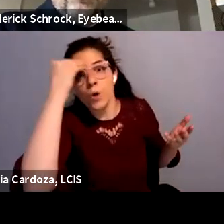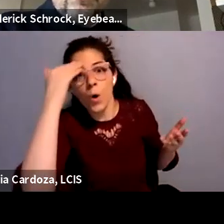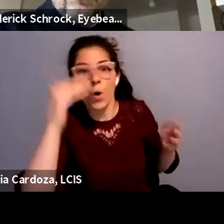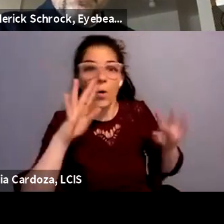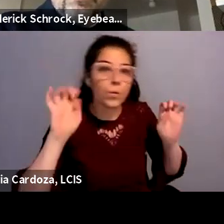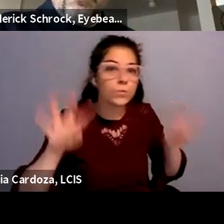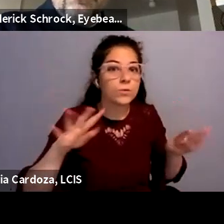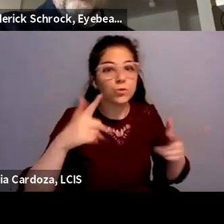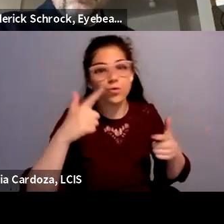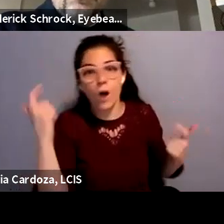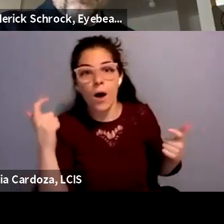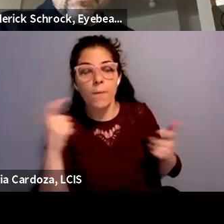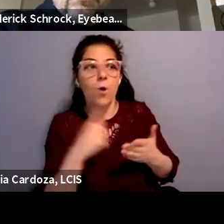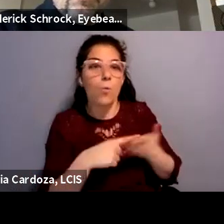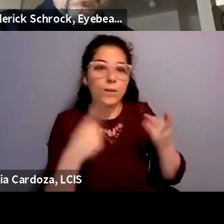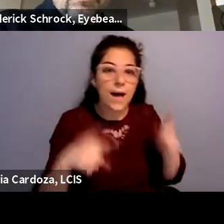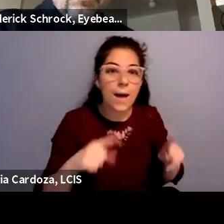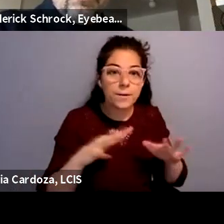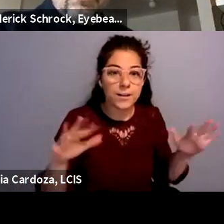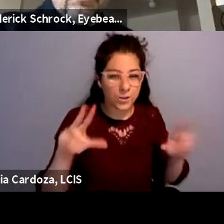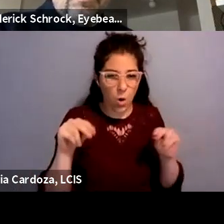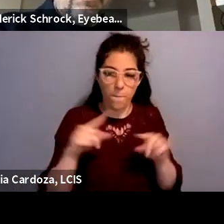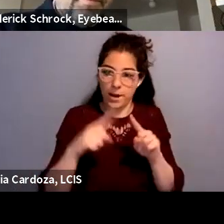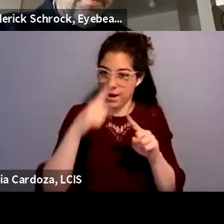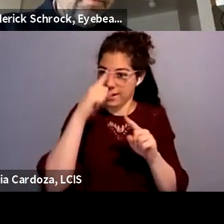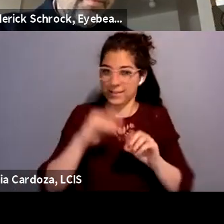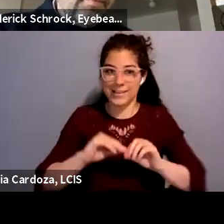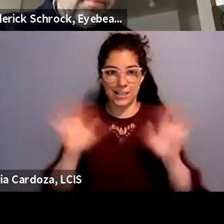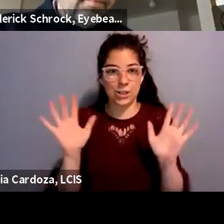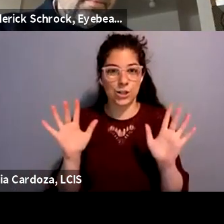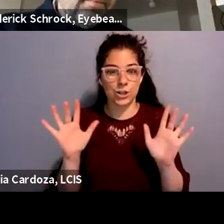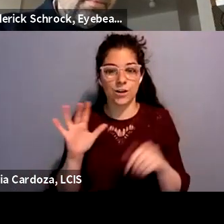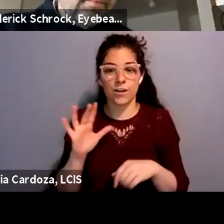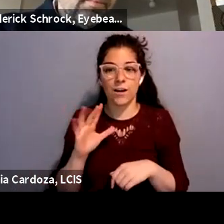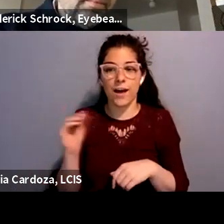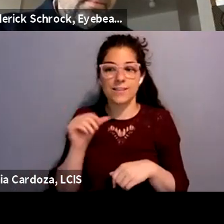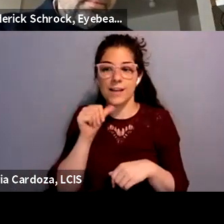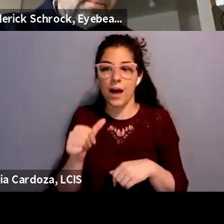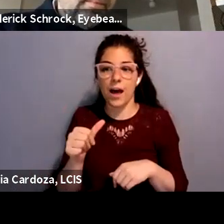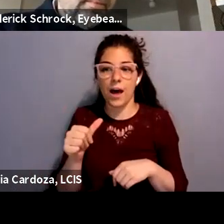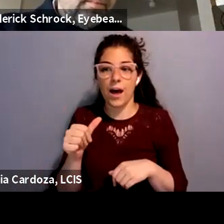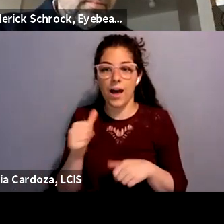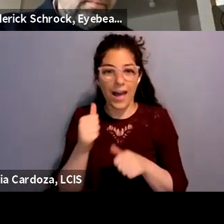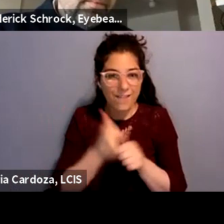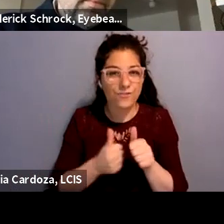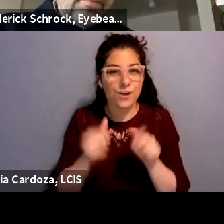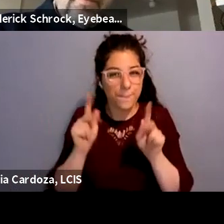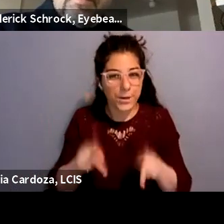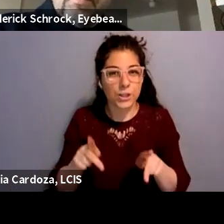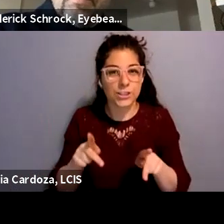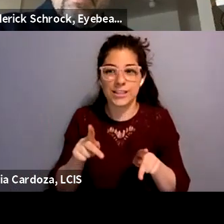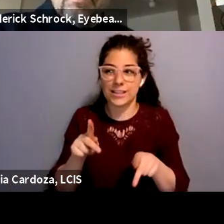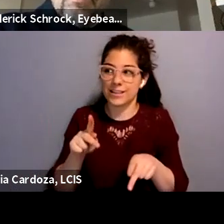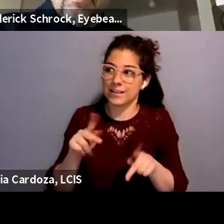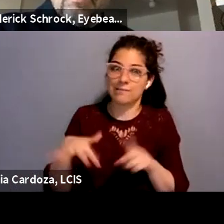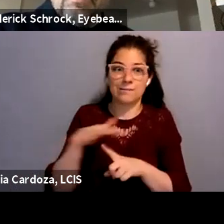the trauma of what's happening, but keep our head clear, you know, and not let every single person in the